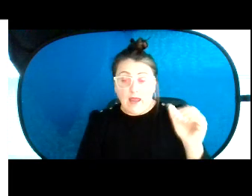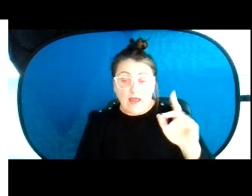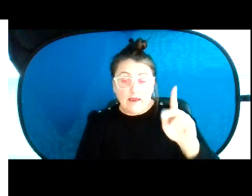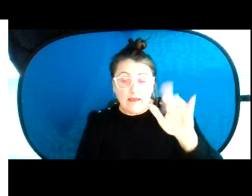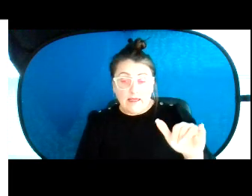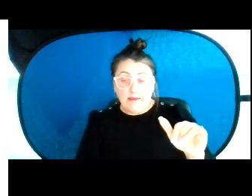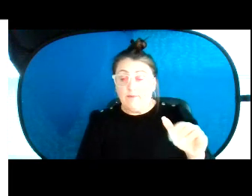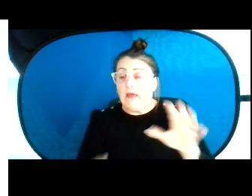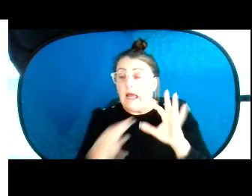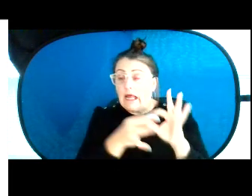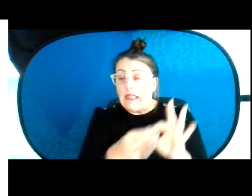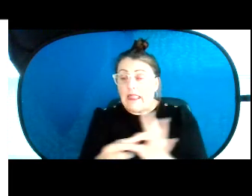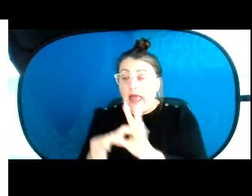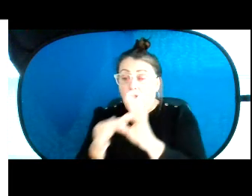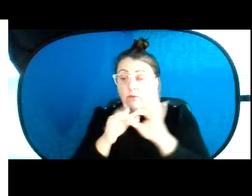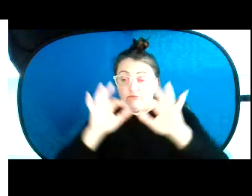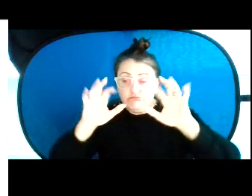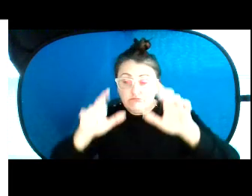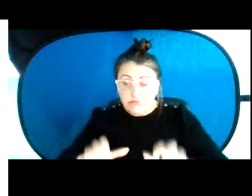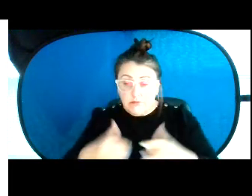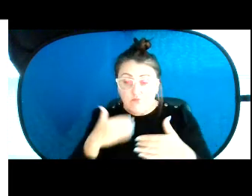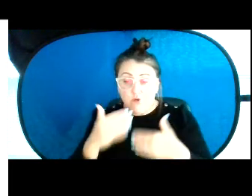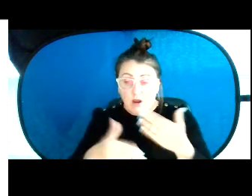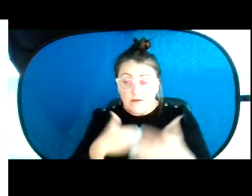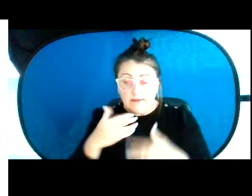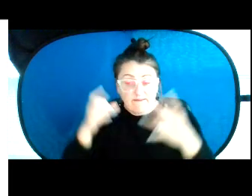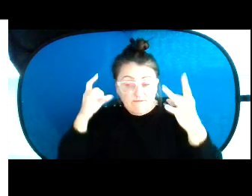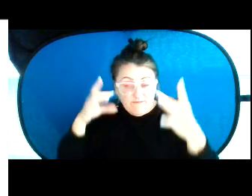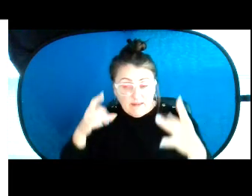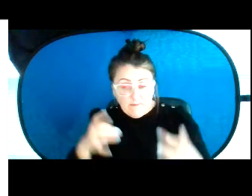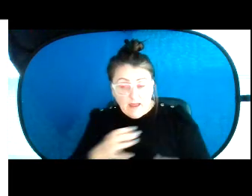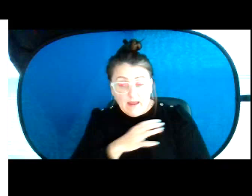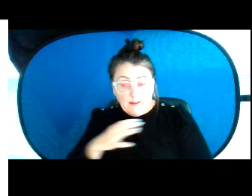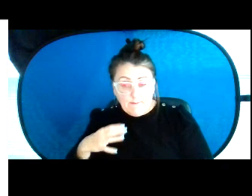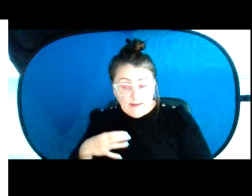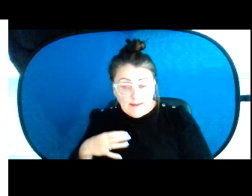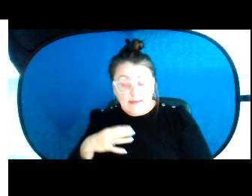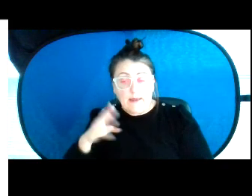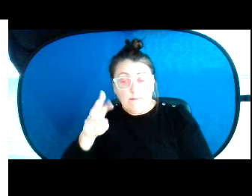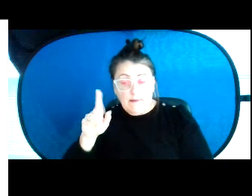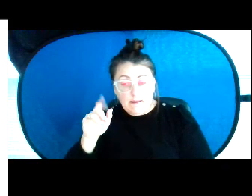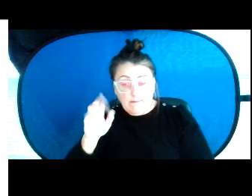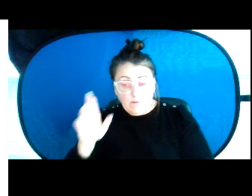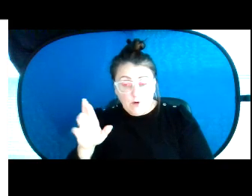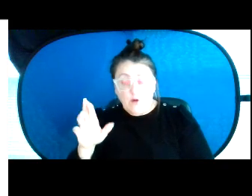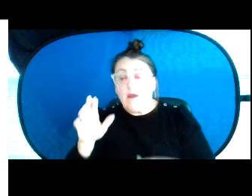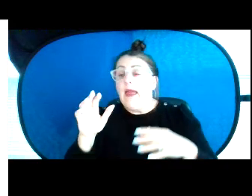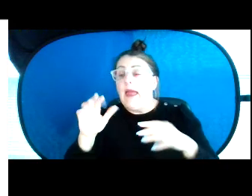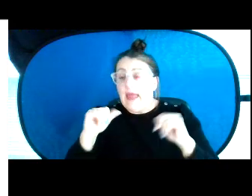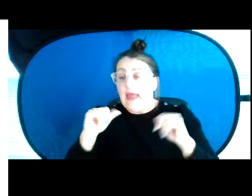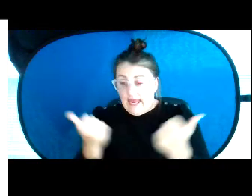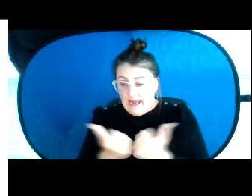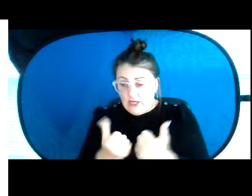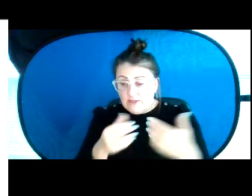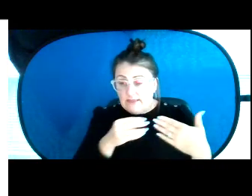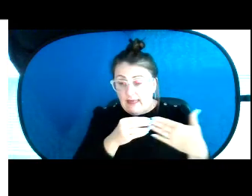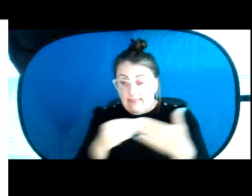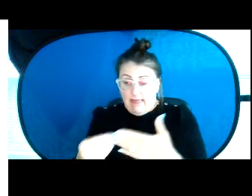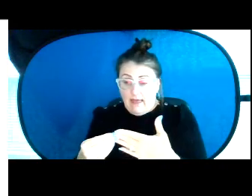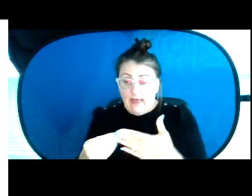collaborative drafting process with input from committee members, agency leadership, and commissioners.